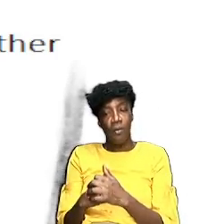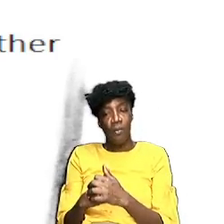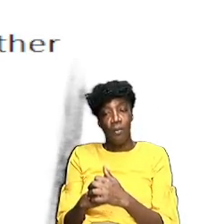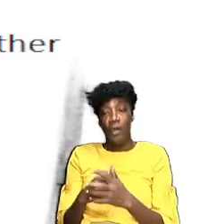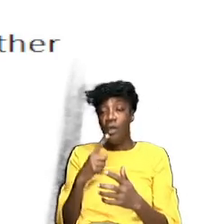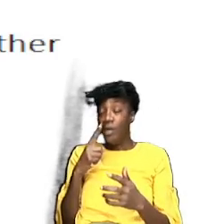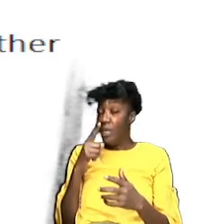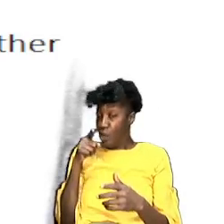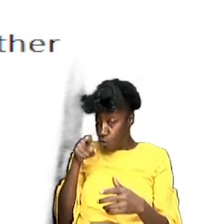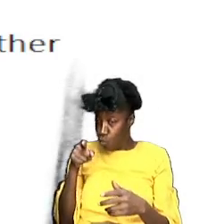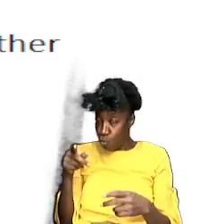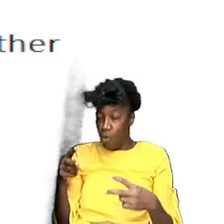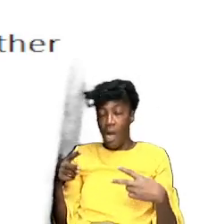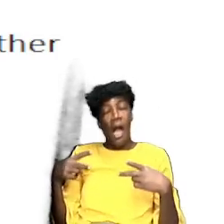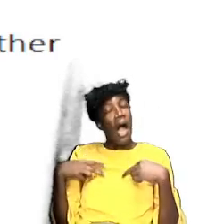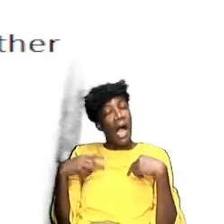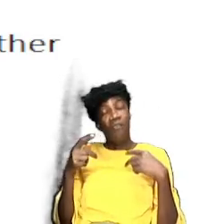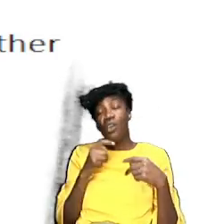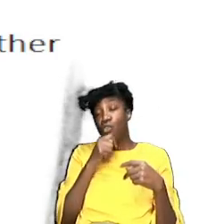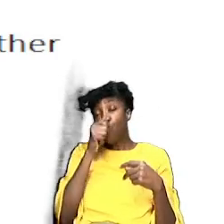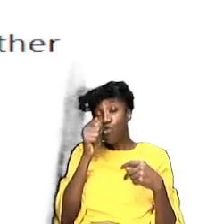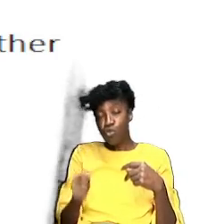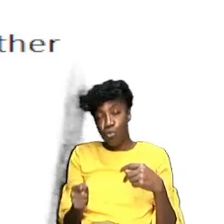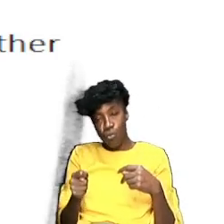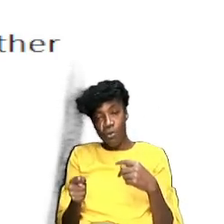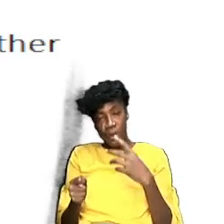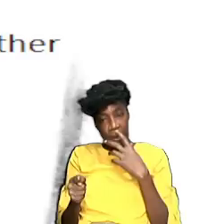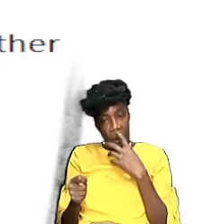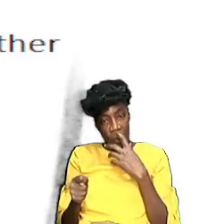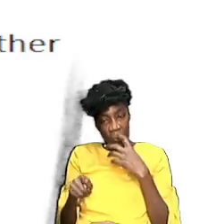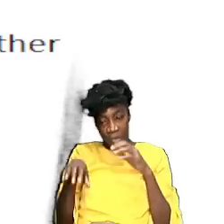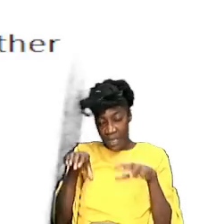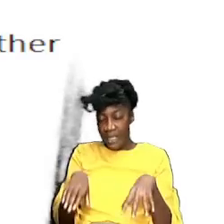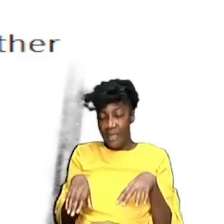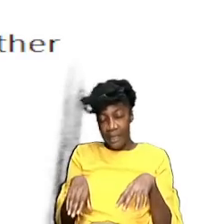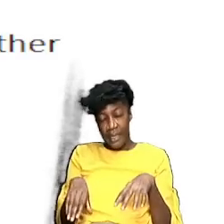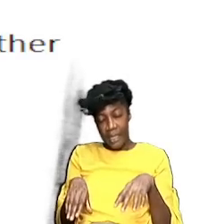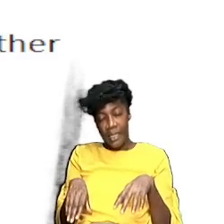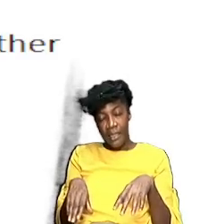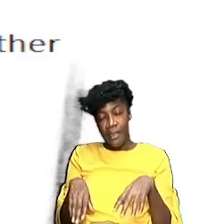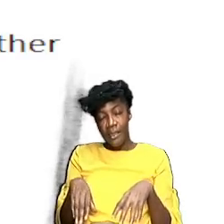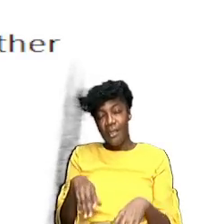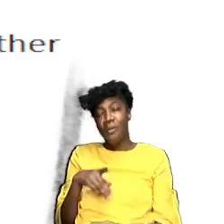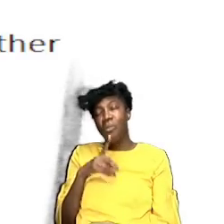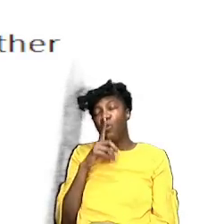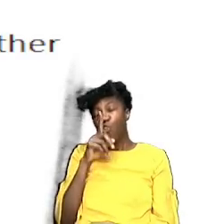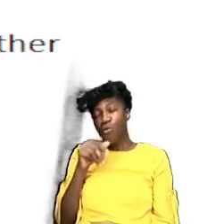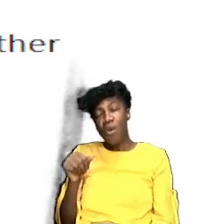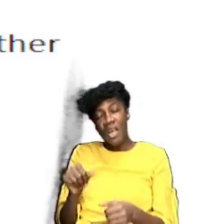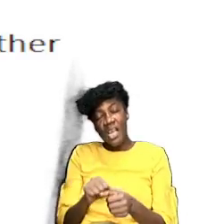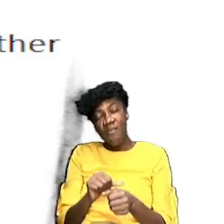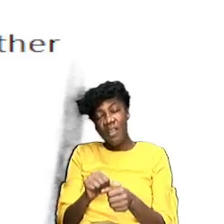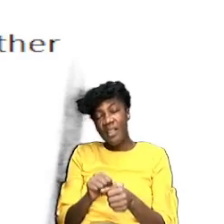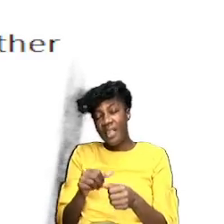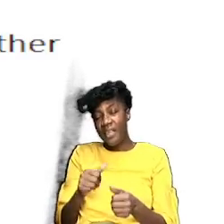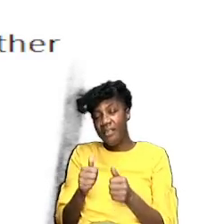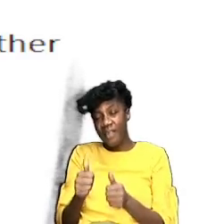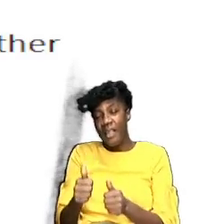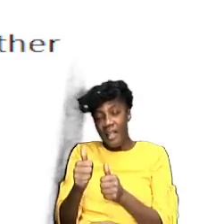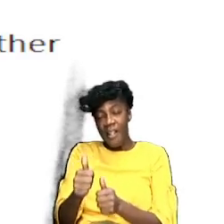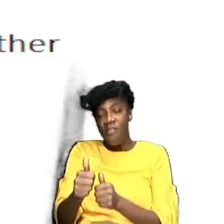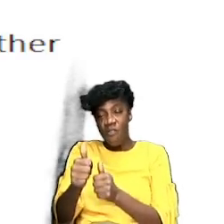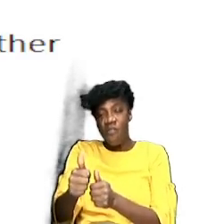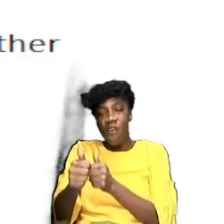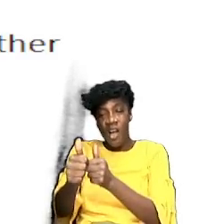And once you have truth, amen, you can rest assured that everything else will flow. So praise God.